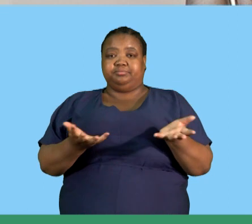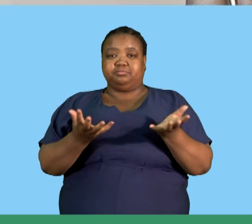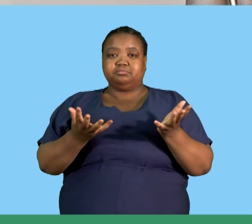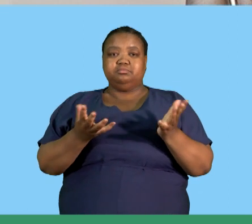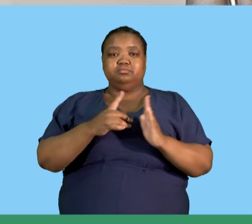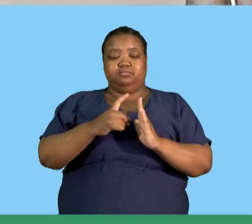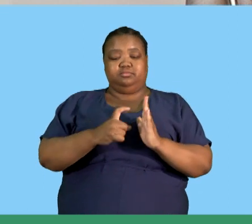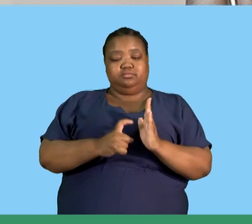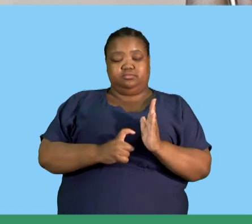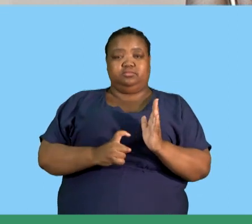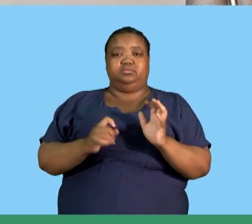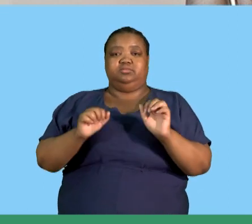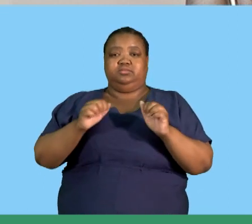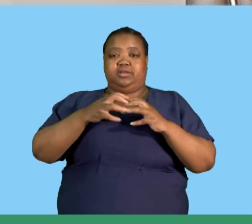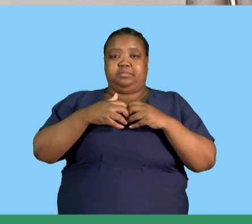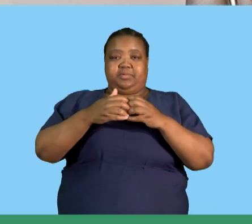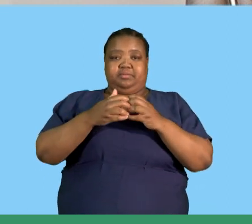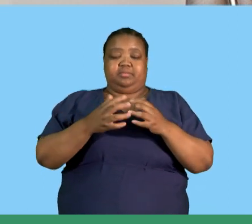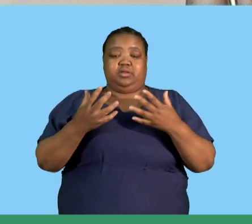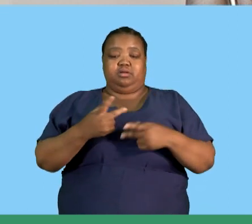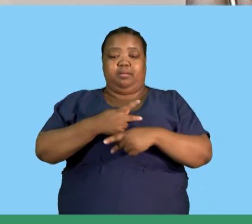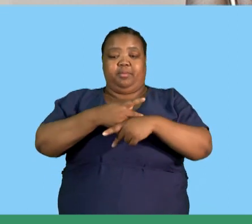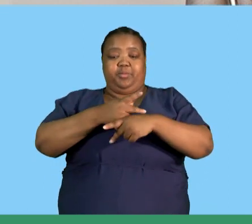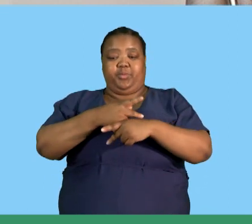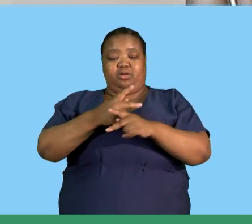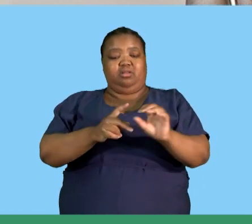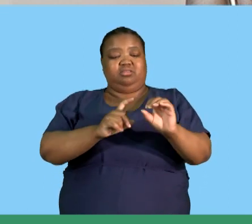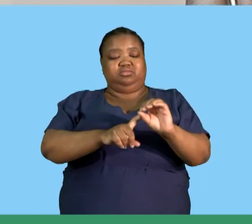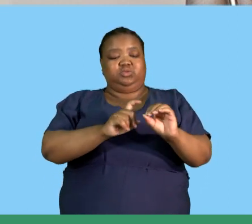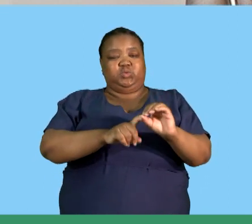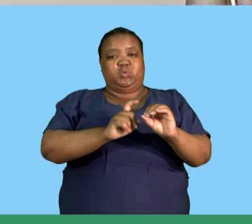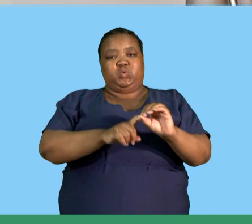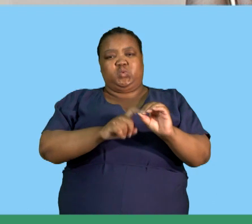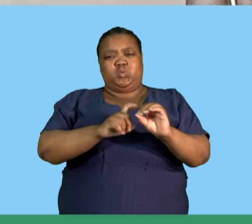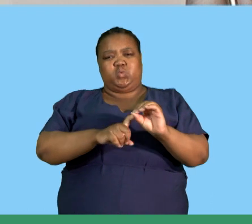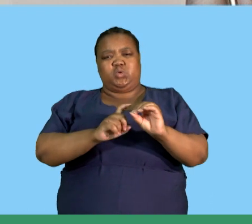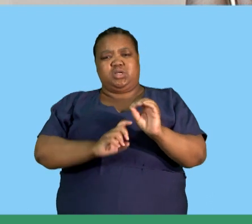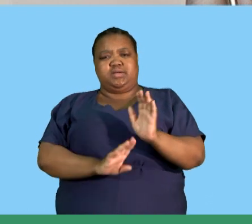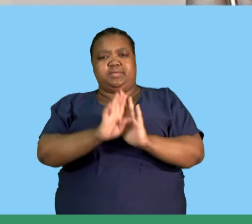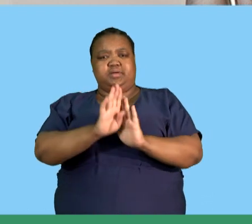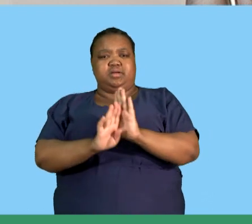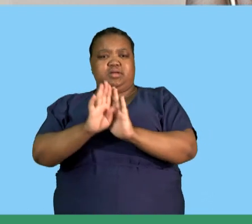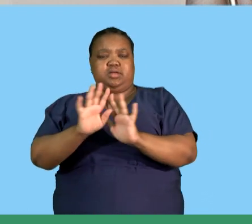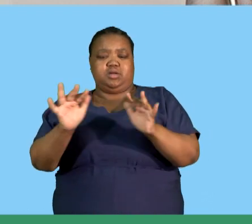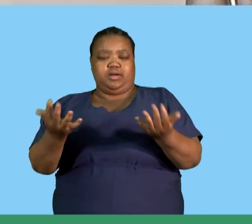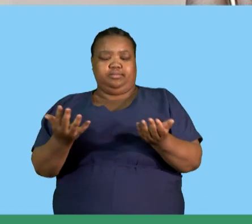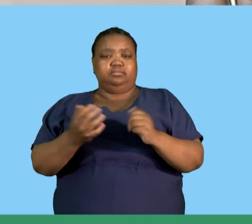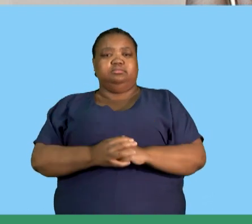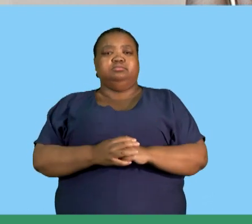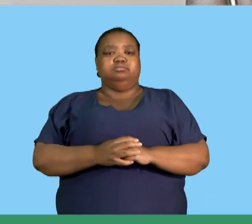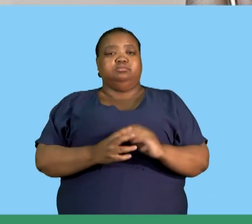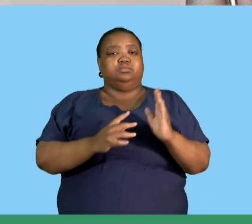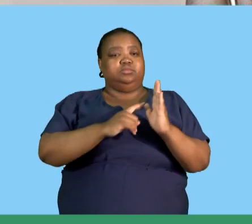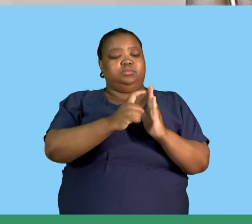questions on how to improve the quality of their products, our product as a business. And we're going to distribute